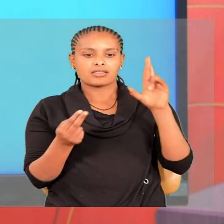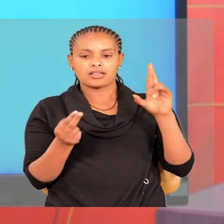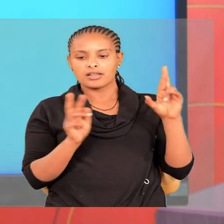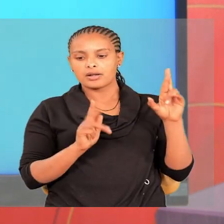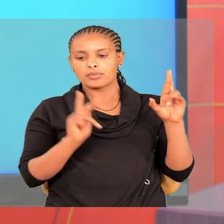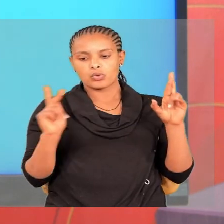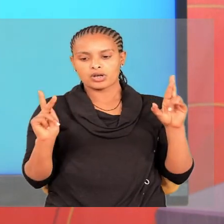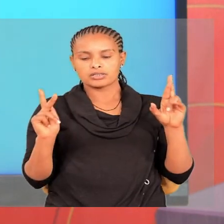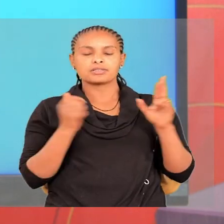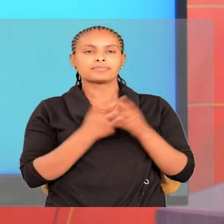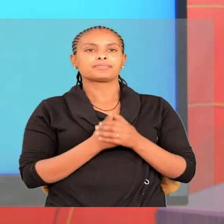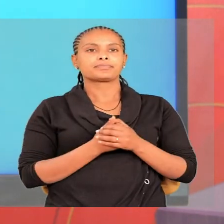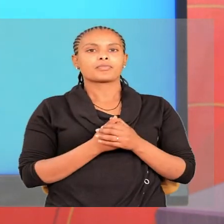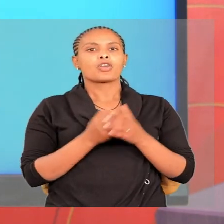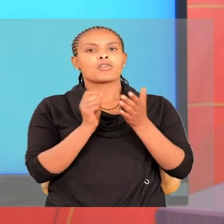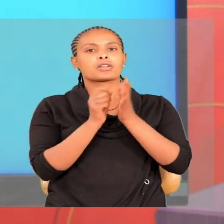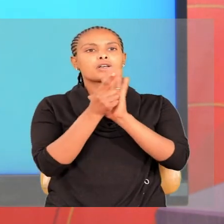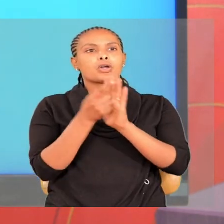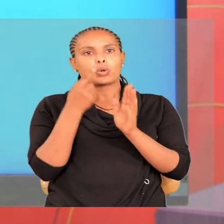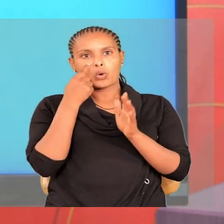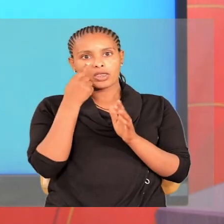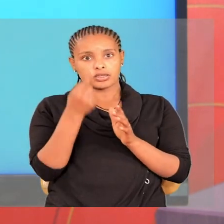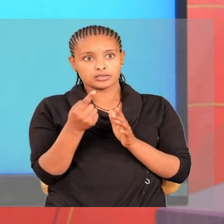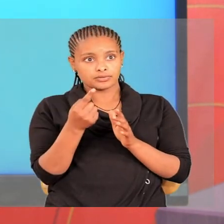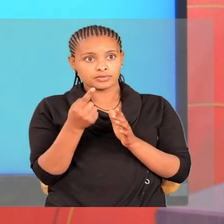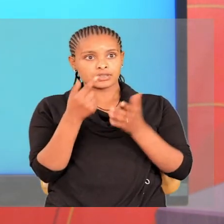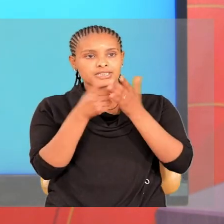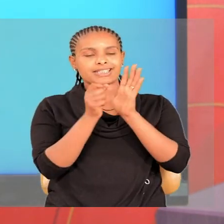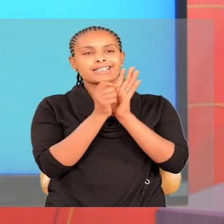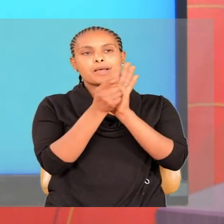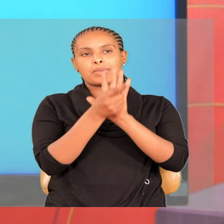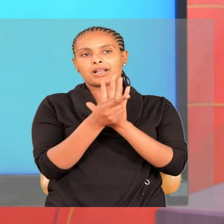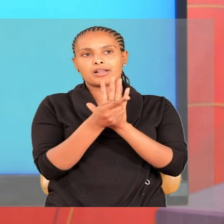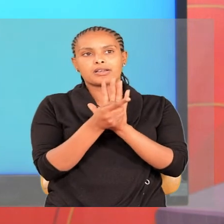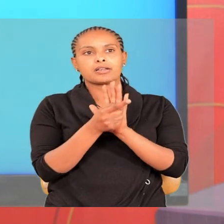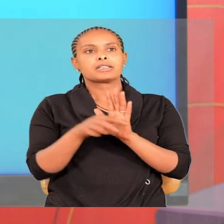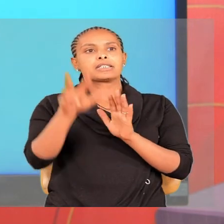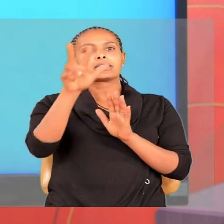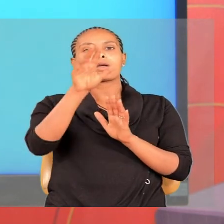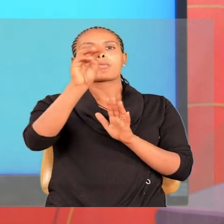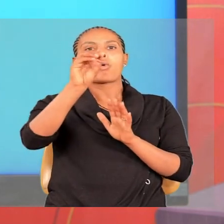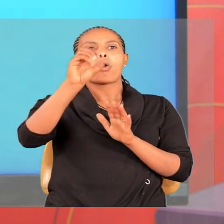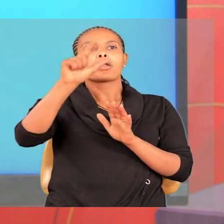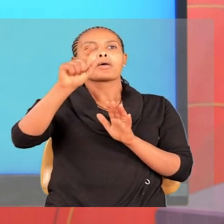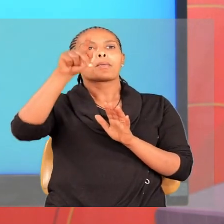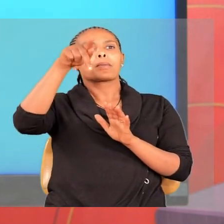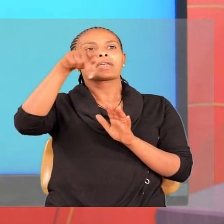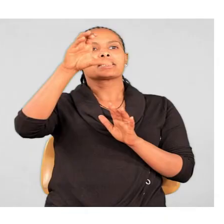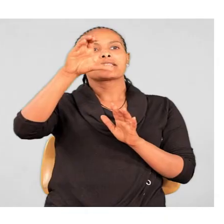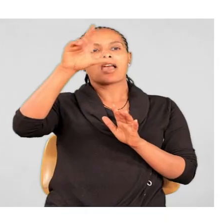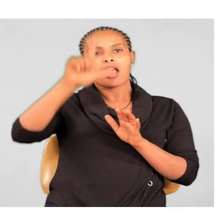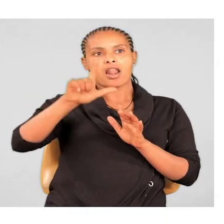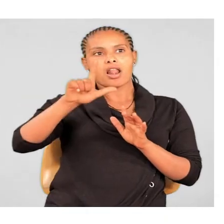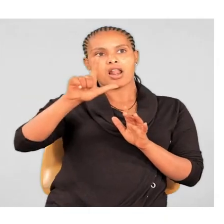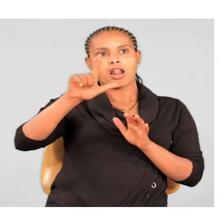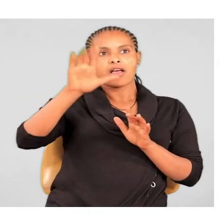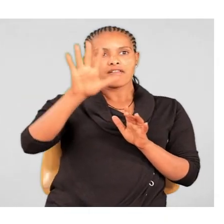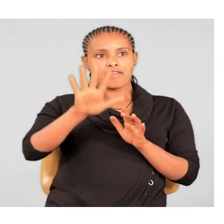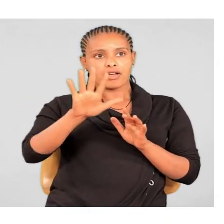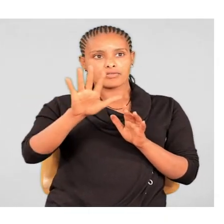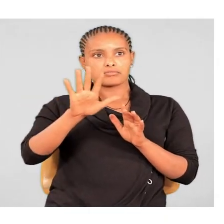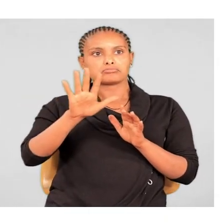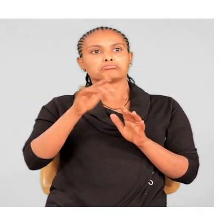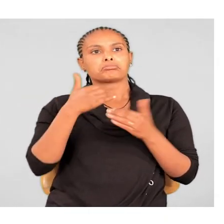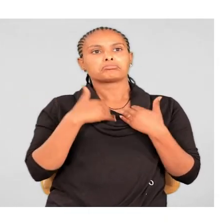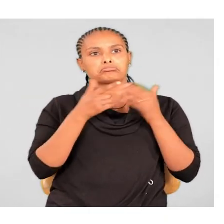and products? For example, look at this example. 3 mole of PCl5 kept in 1 liter closed reaction vessel